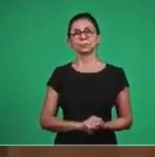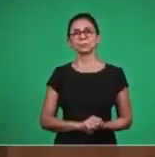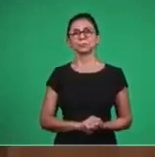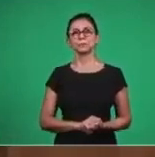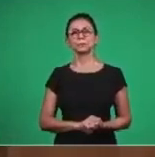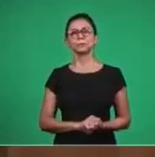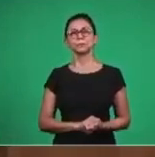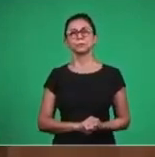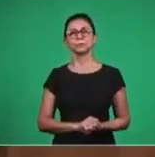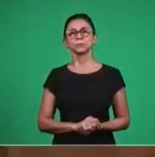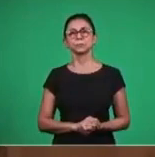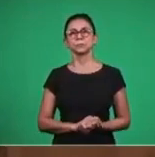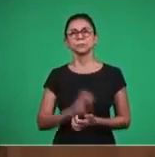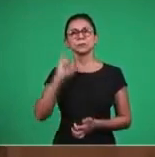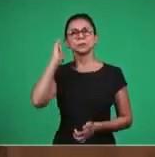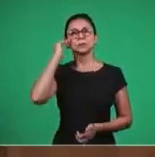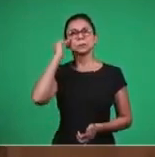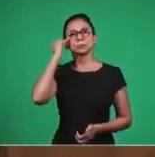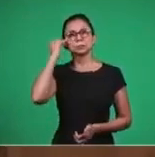in Japan,